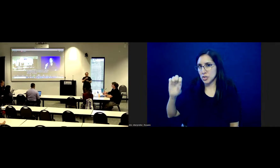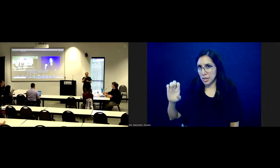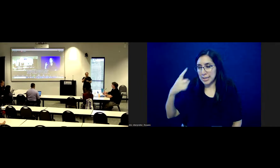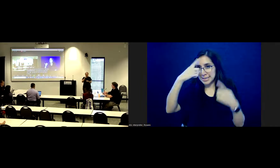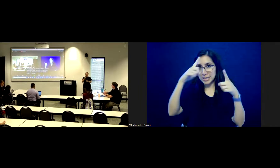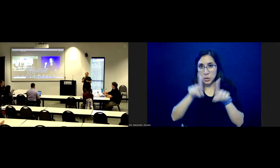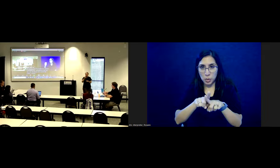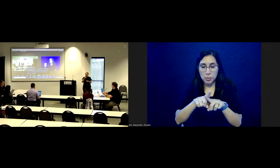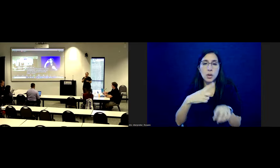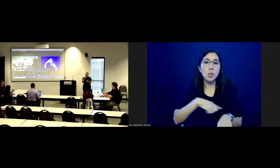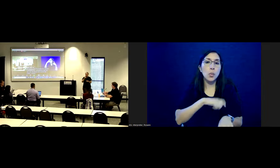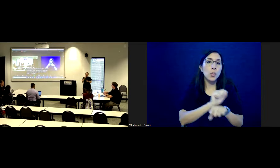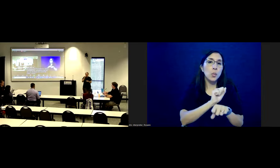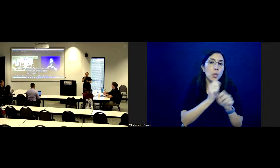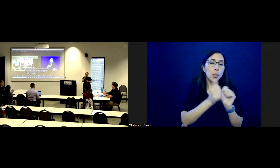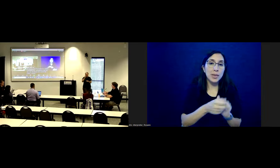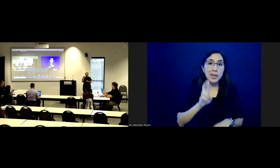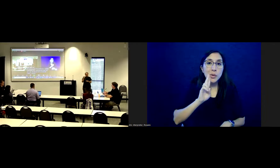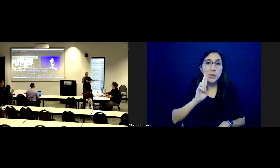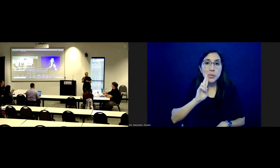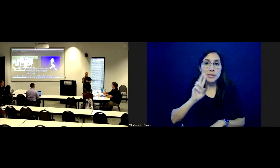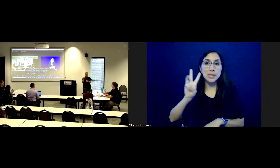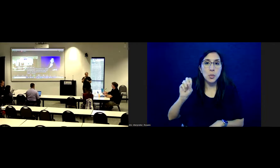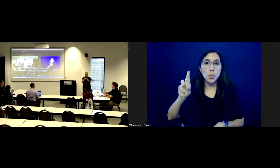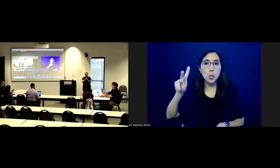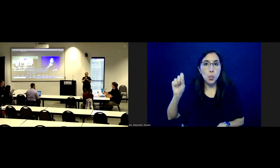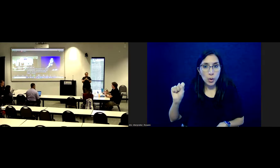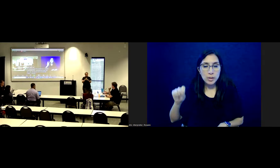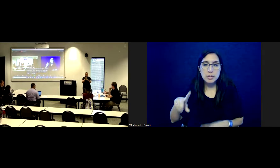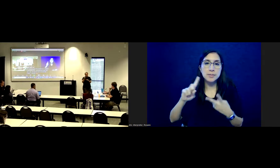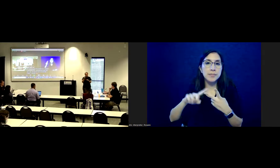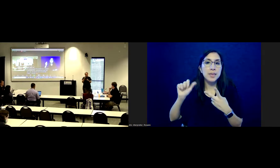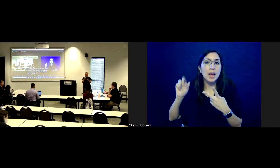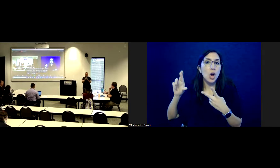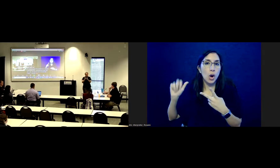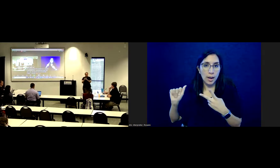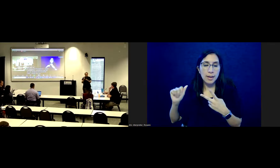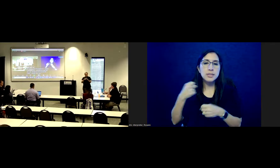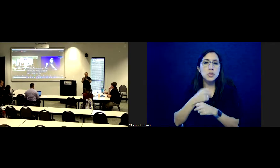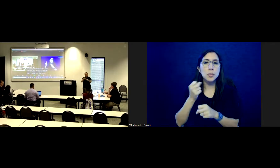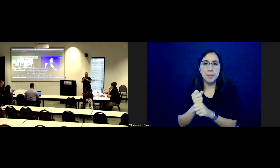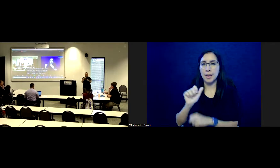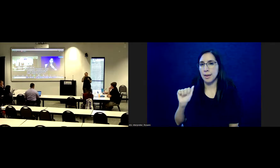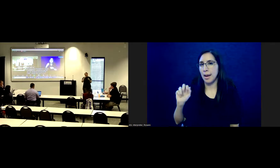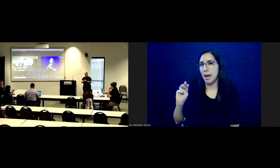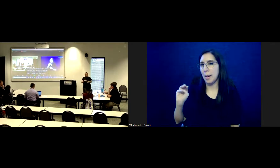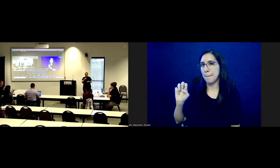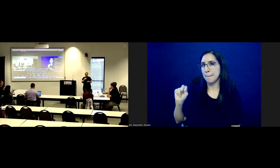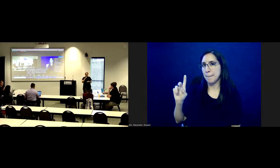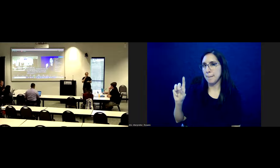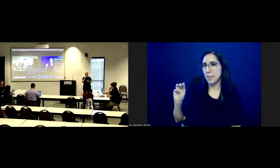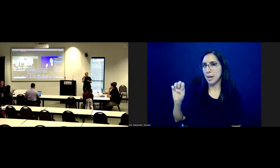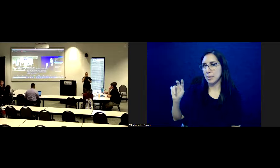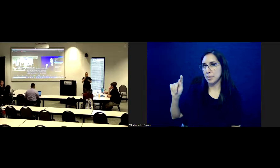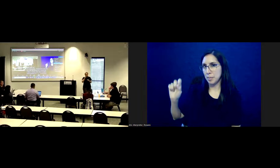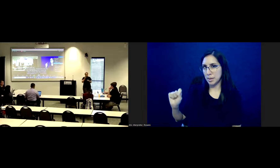the and ARA to make amendments to this agreement. And so we'll be closely